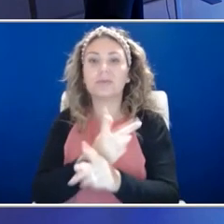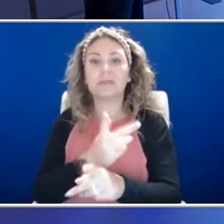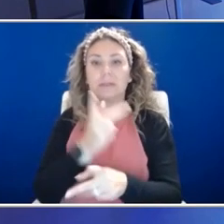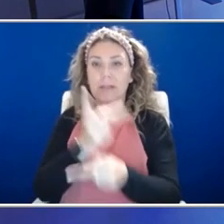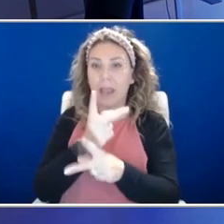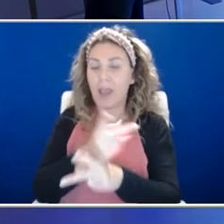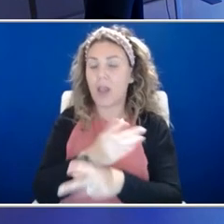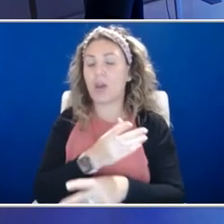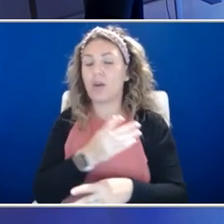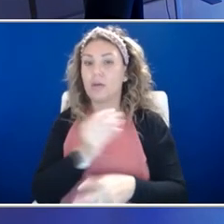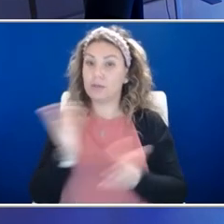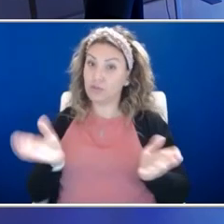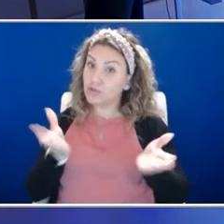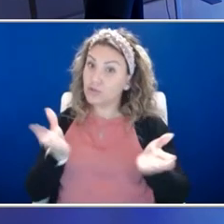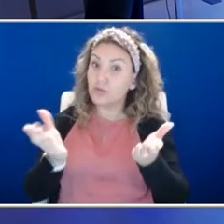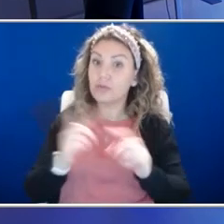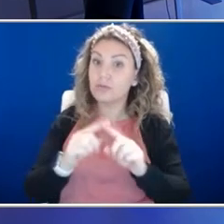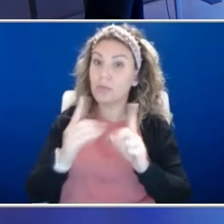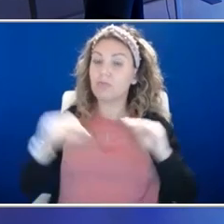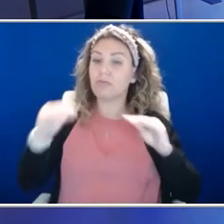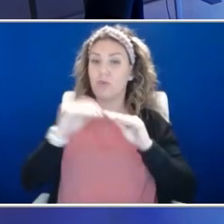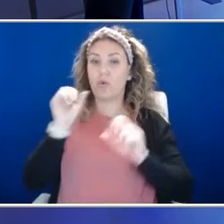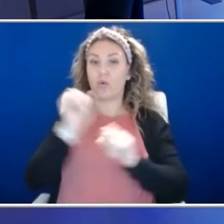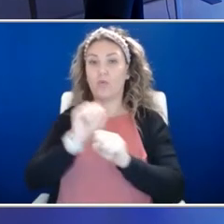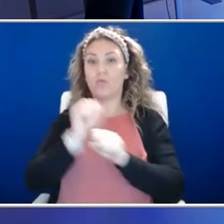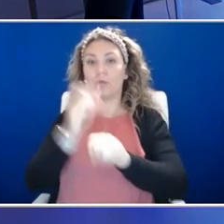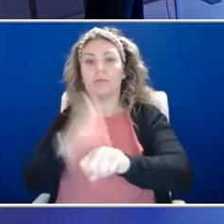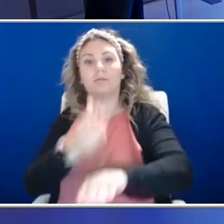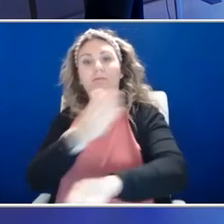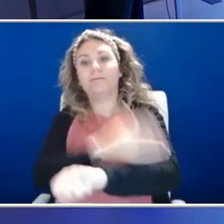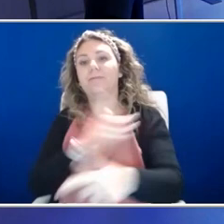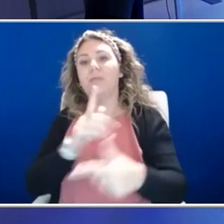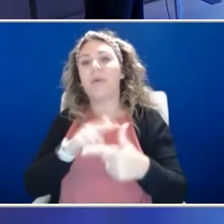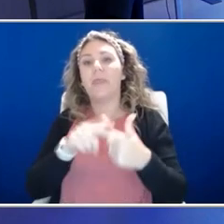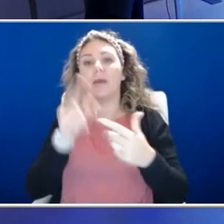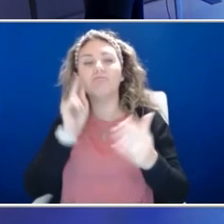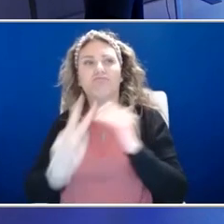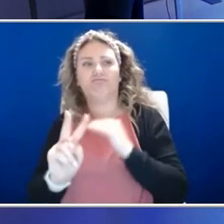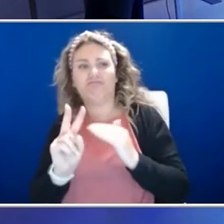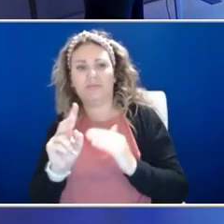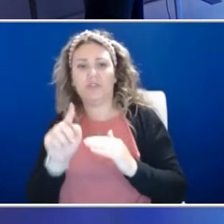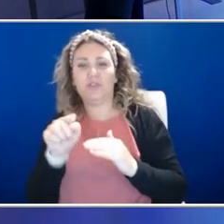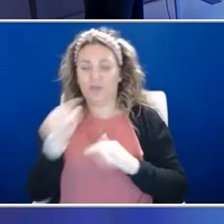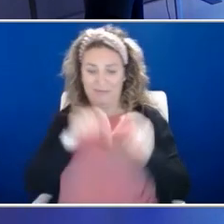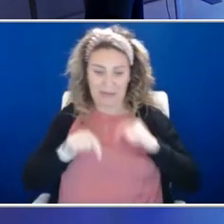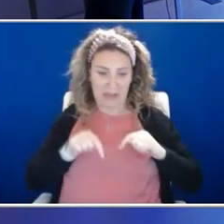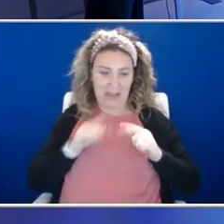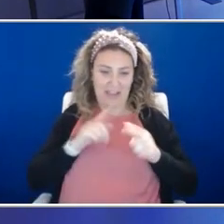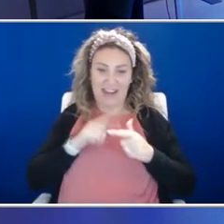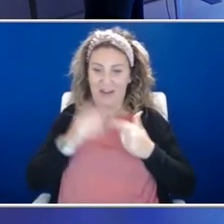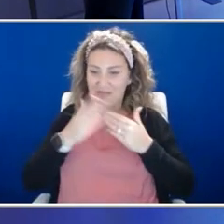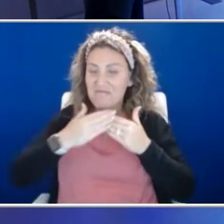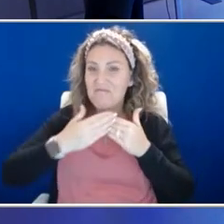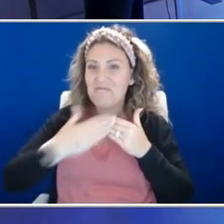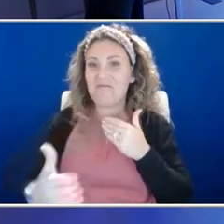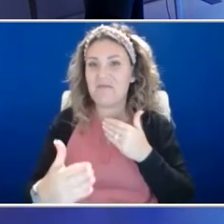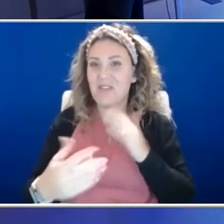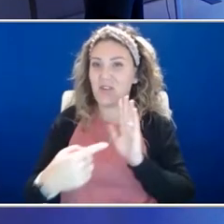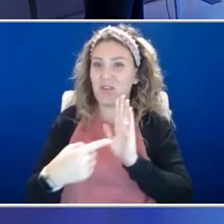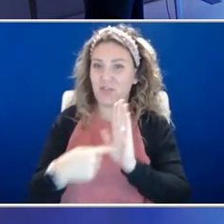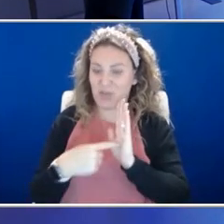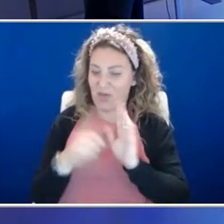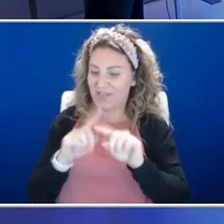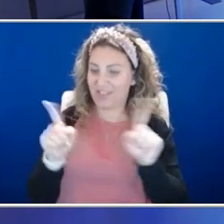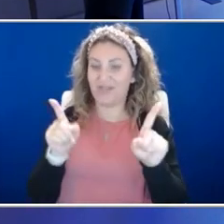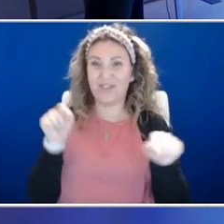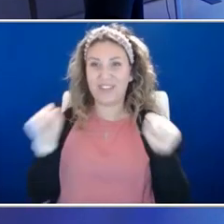still have more work to do to make it better, and then you're going to have to look at it going forward. You've looked at it going backwards, now you've got to look at it going forward and say, show me the difference, right?